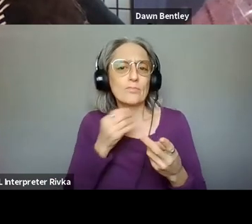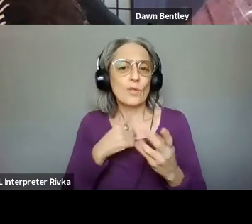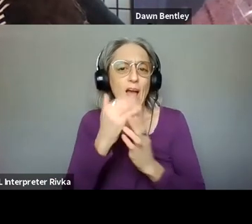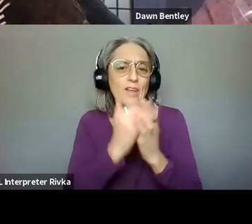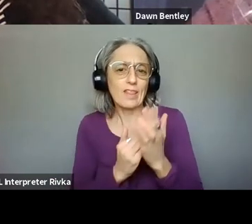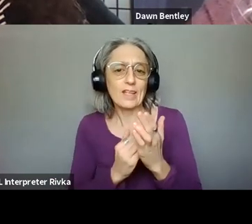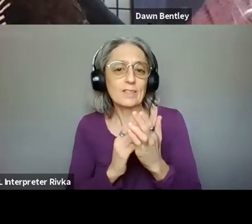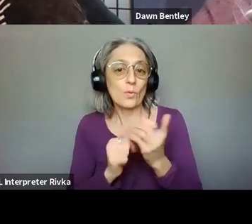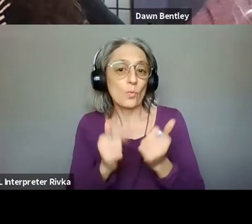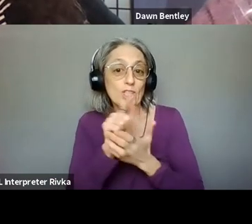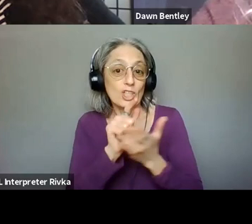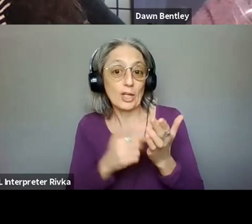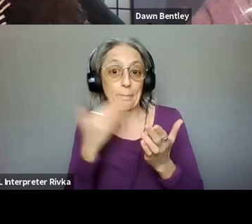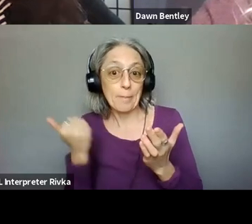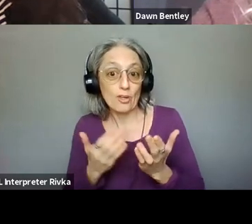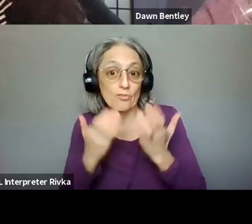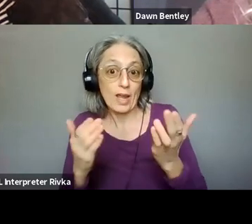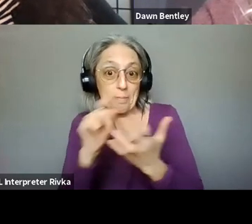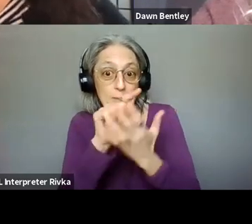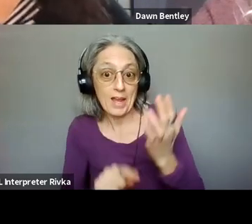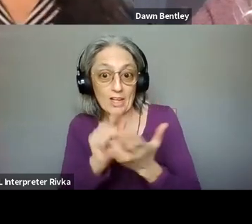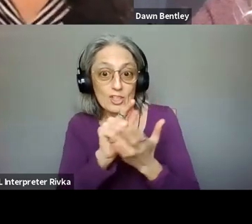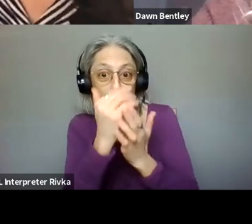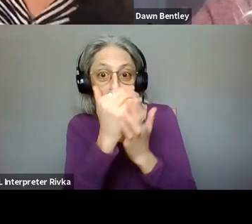somewhere? Maggie, I know you've had that.